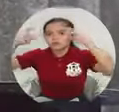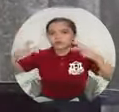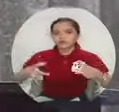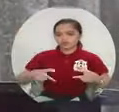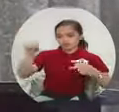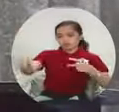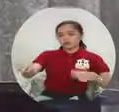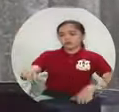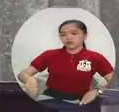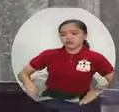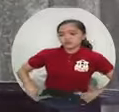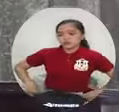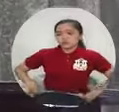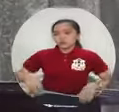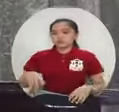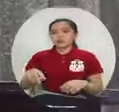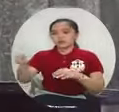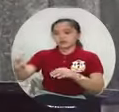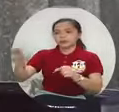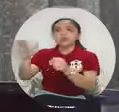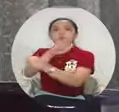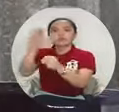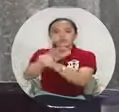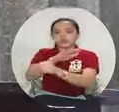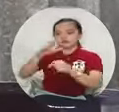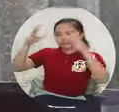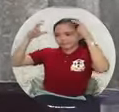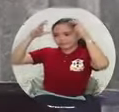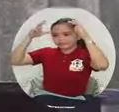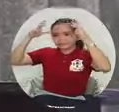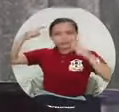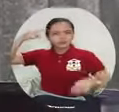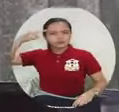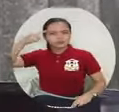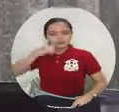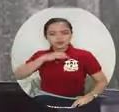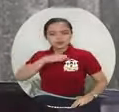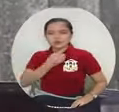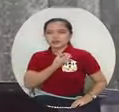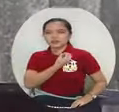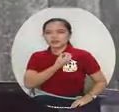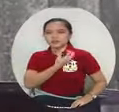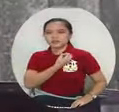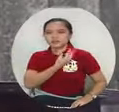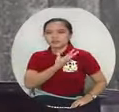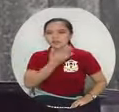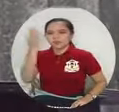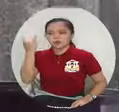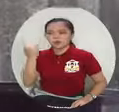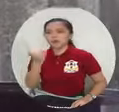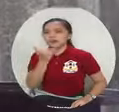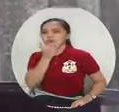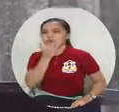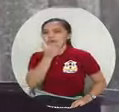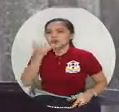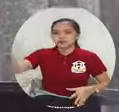that they could fulfill their evil intention and evil desire and fulfillment of their